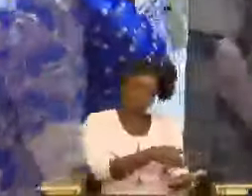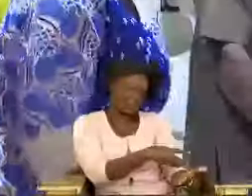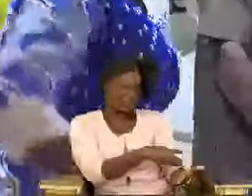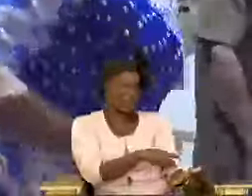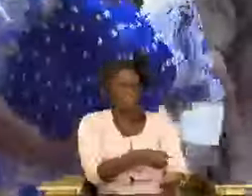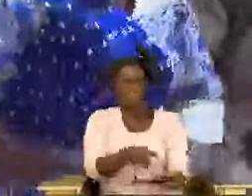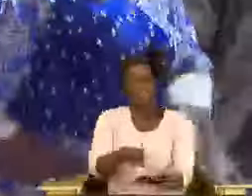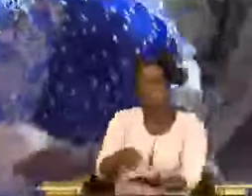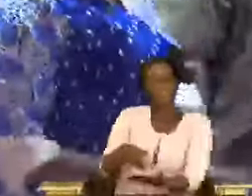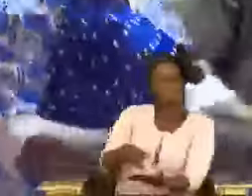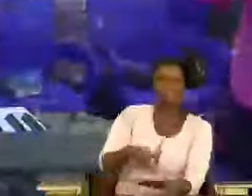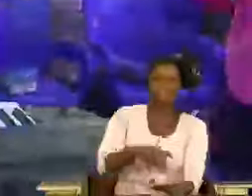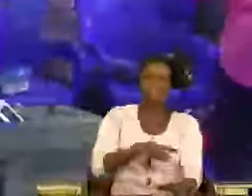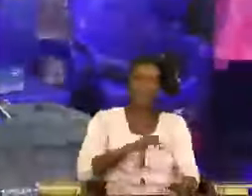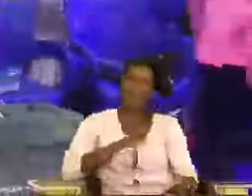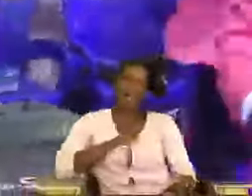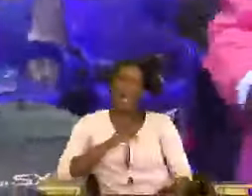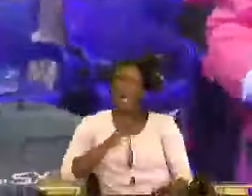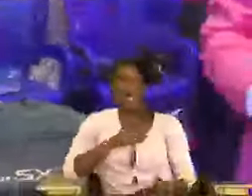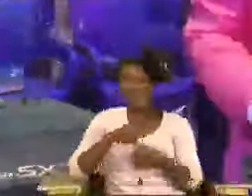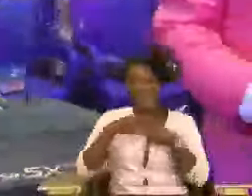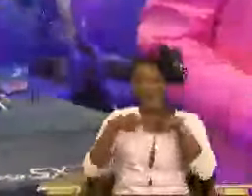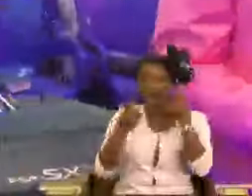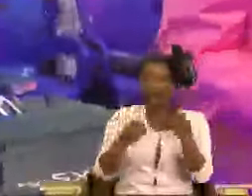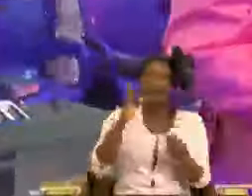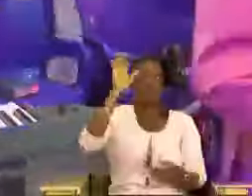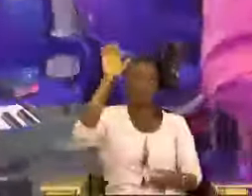oh I call